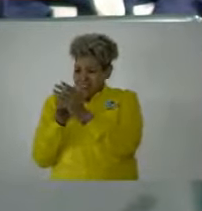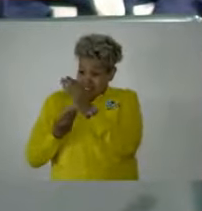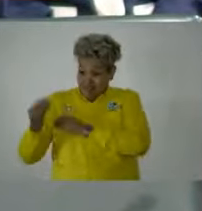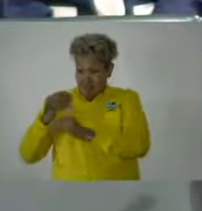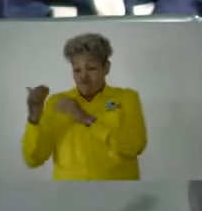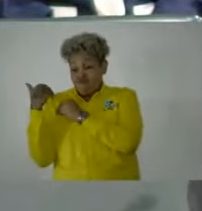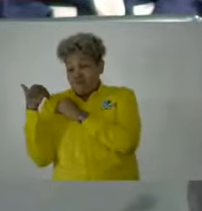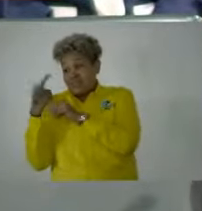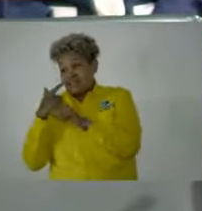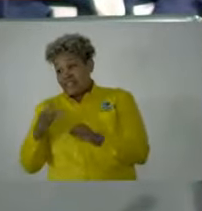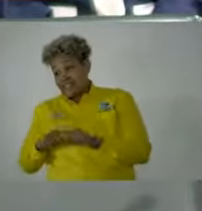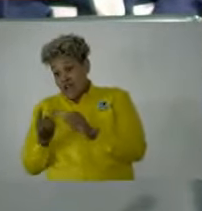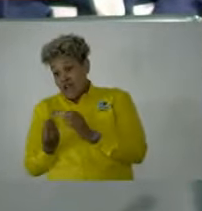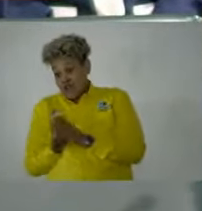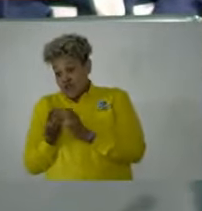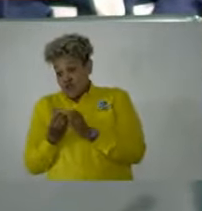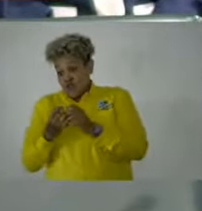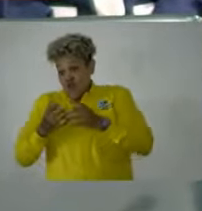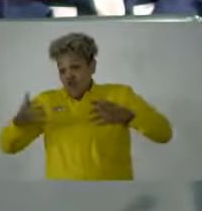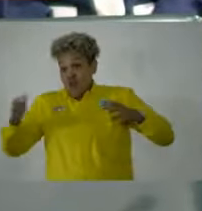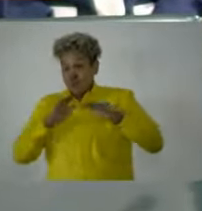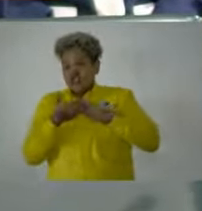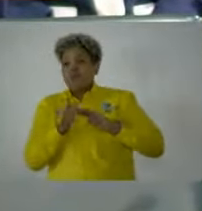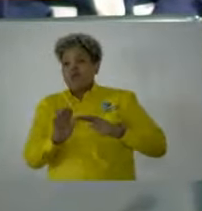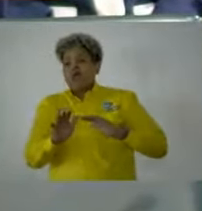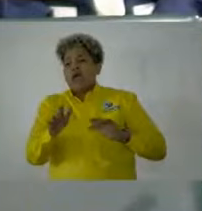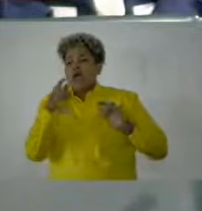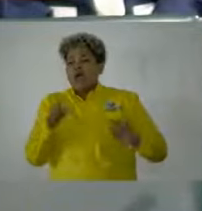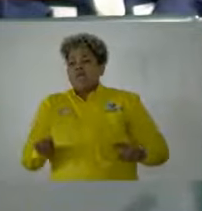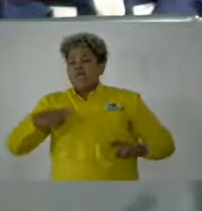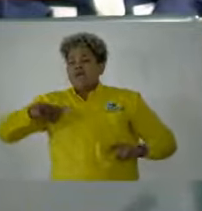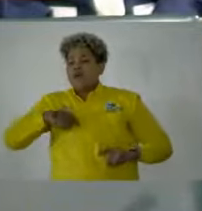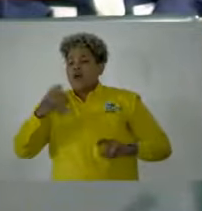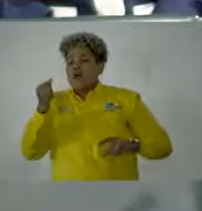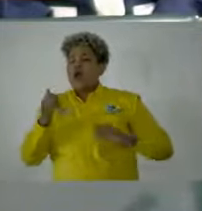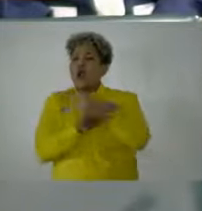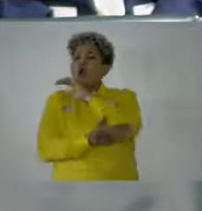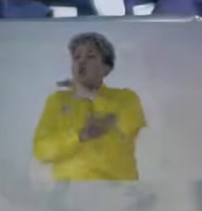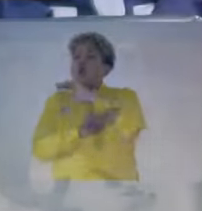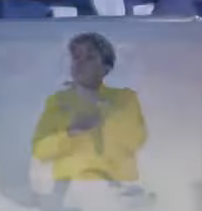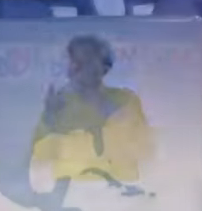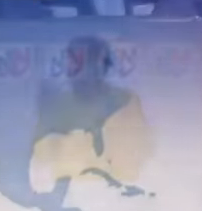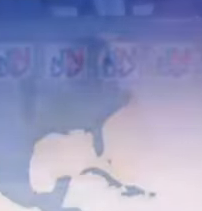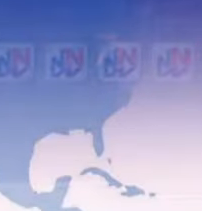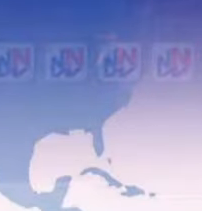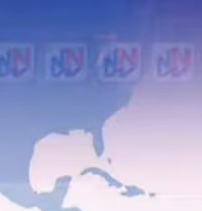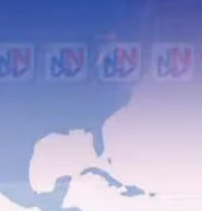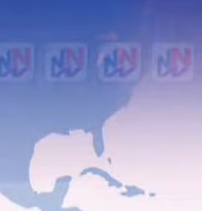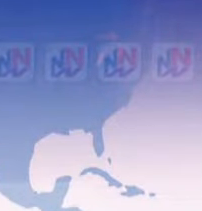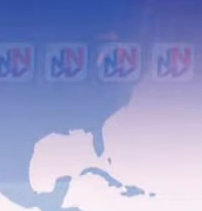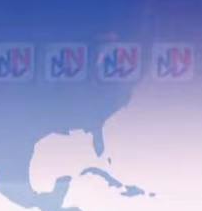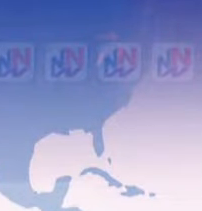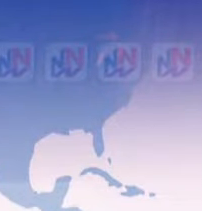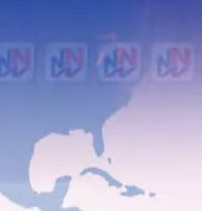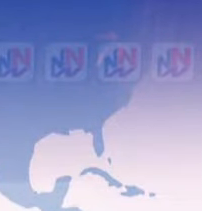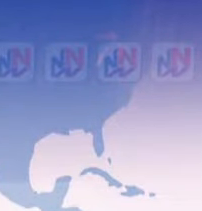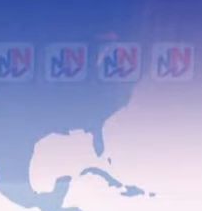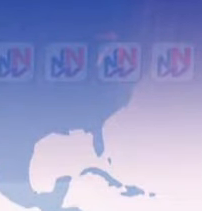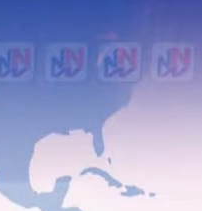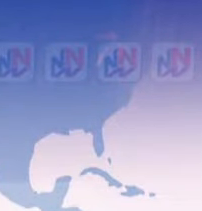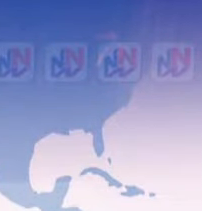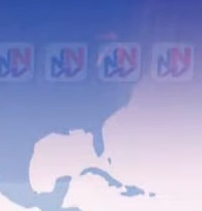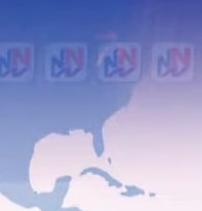responsibility began to grow in Jamaica. We got the country's public finances back on track.